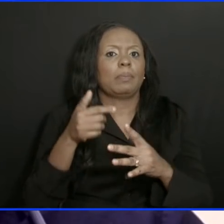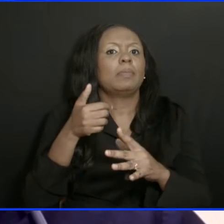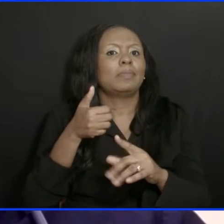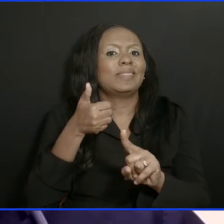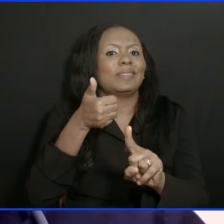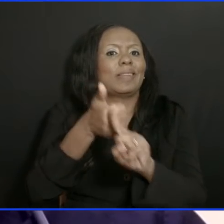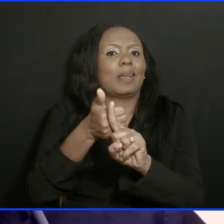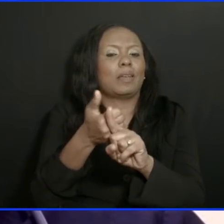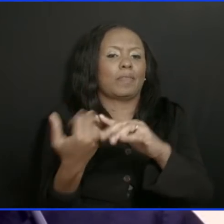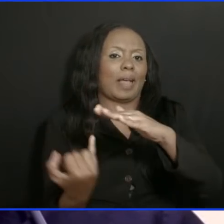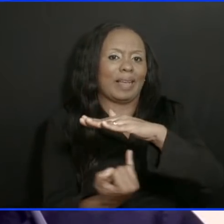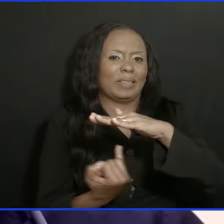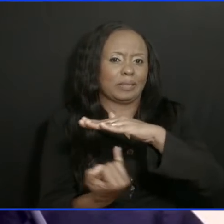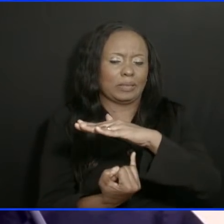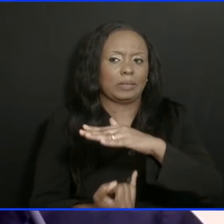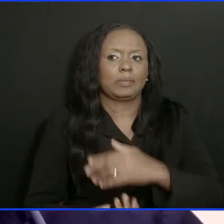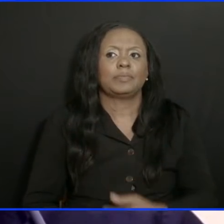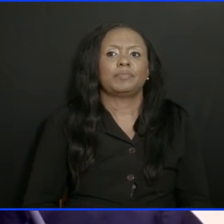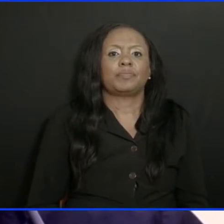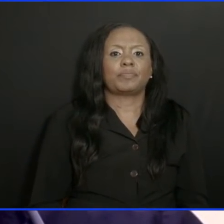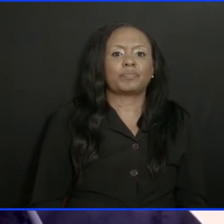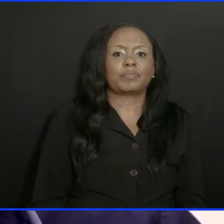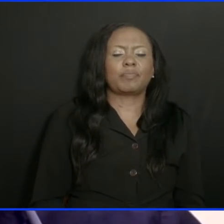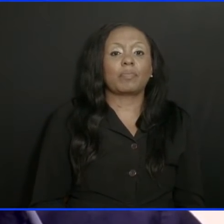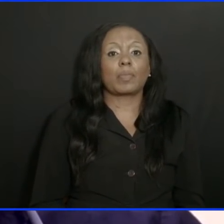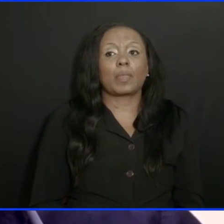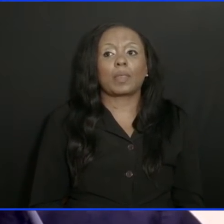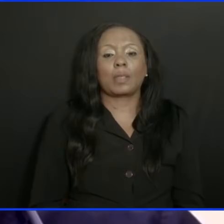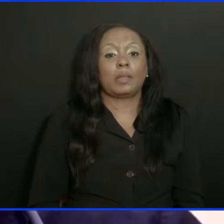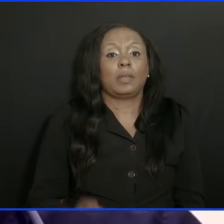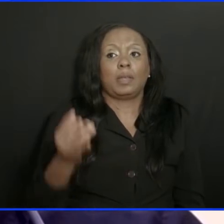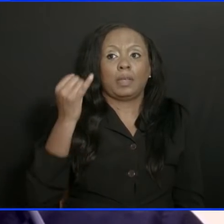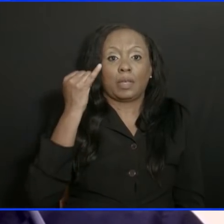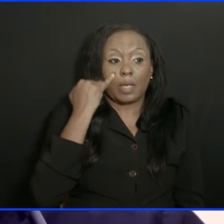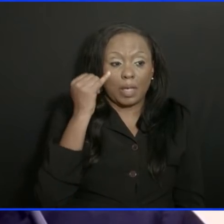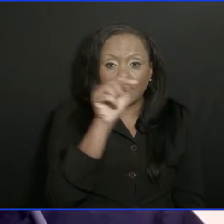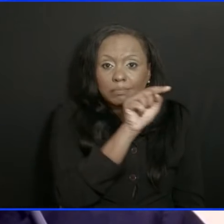communities. Ultimately, if every single one of you on this call